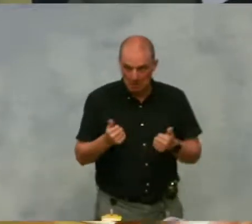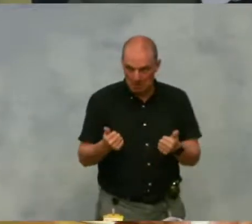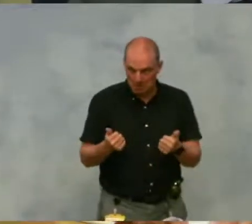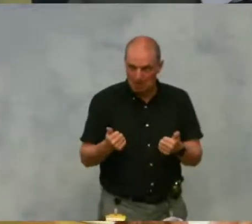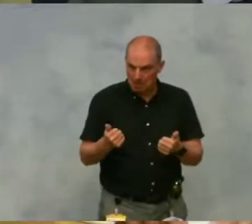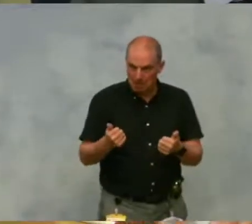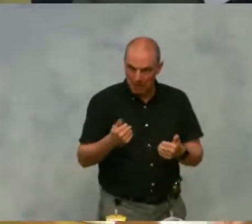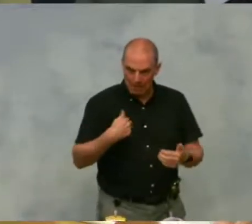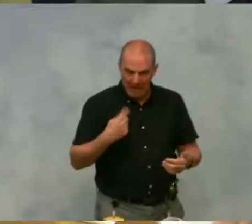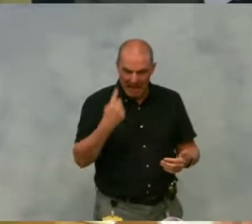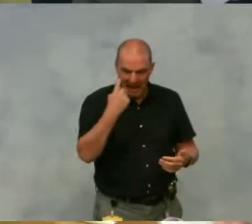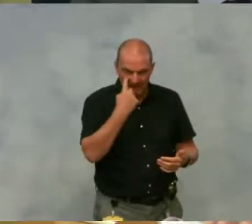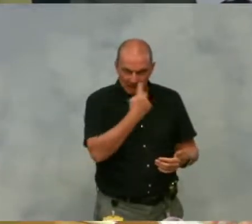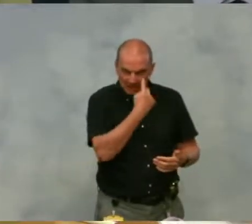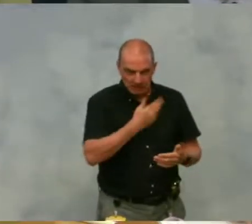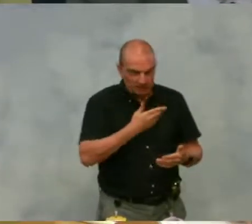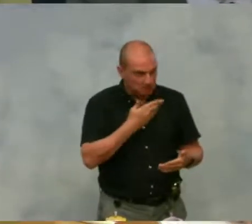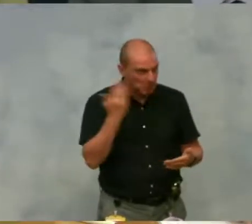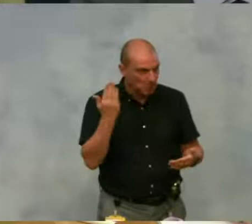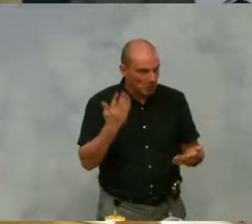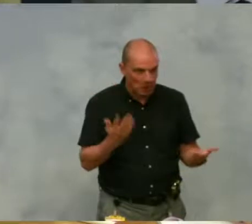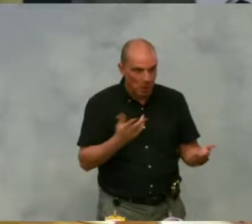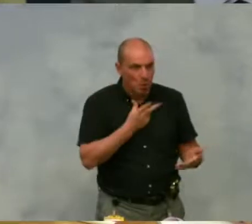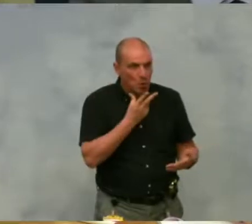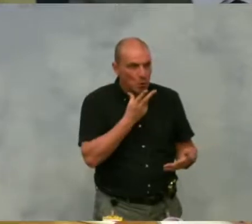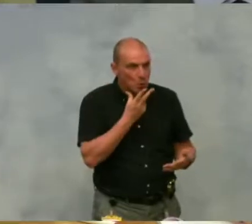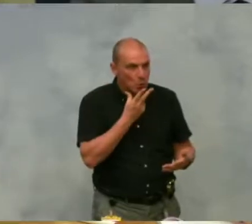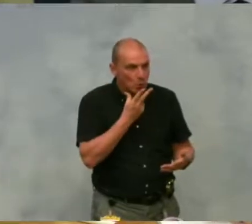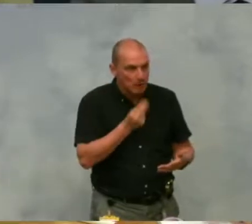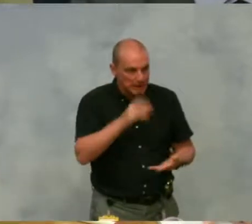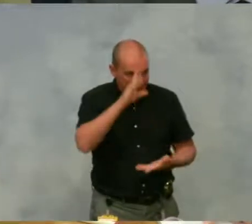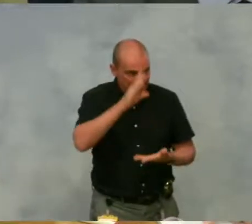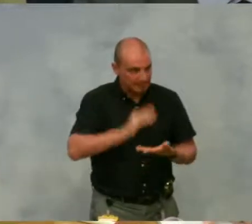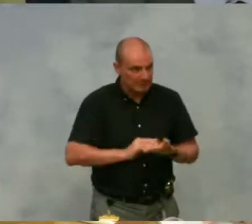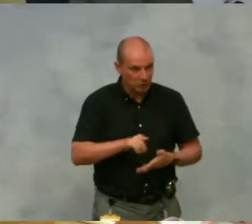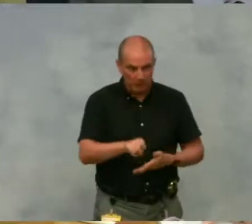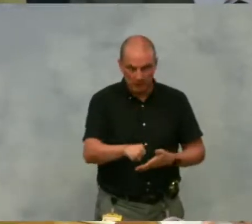of gathering user experience from either of those systems that I've